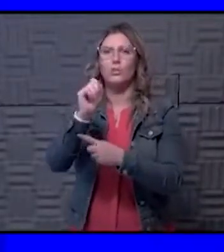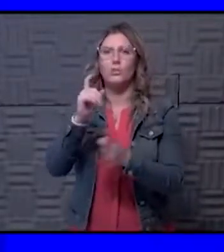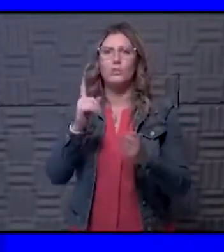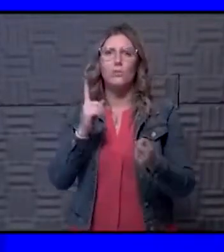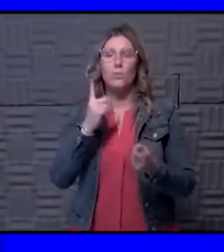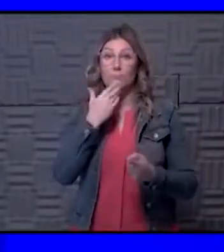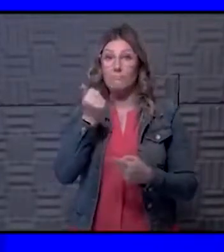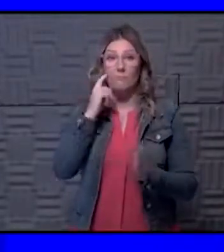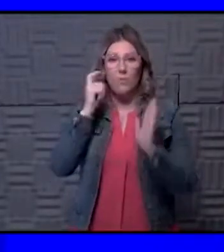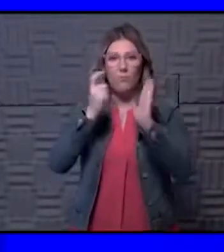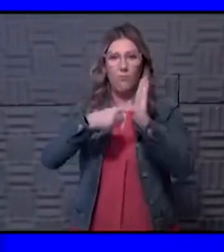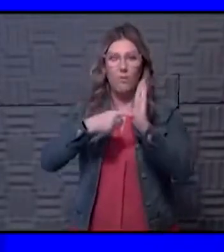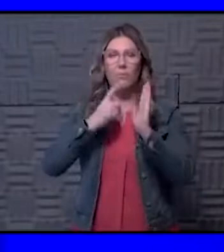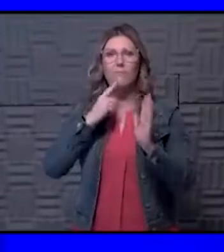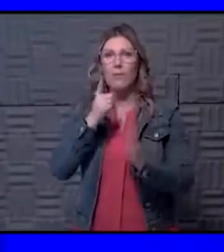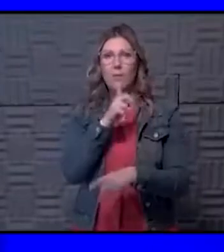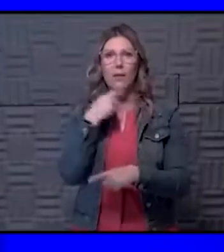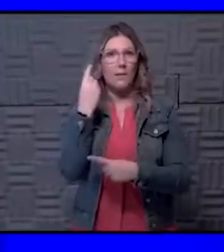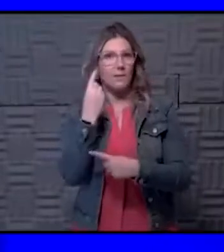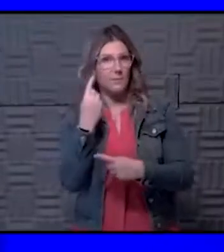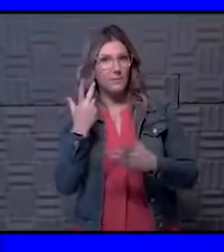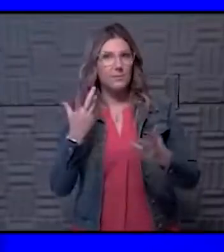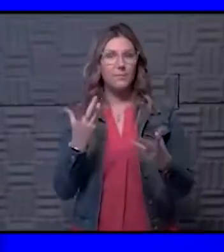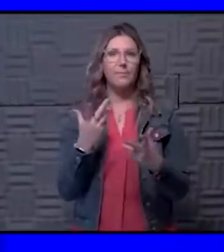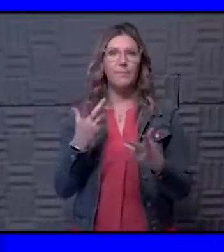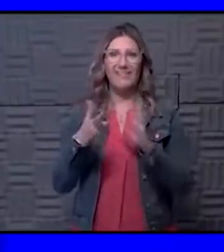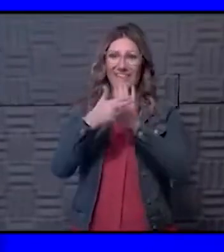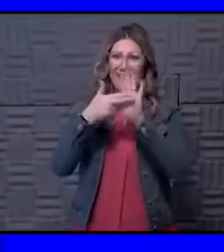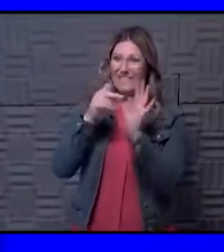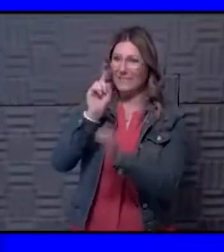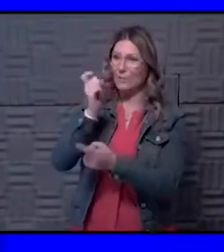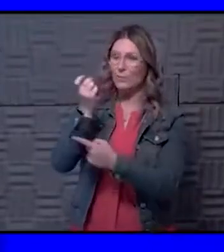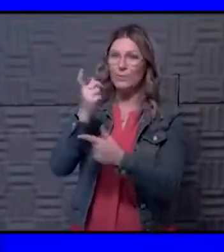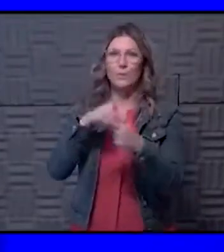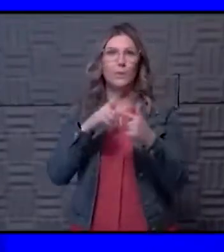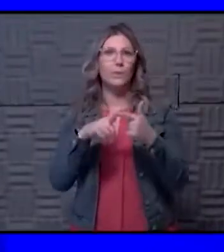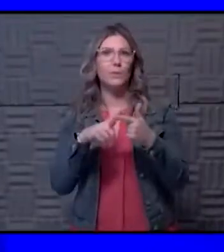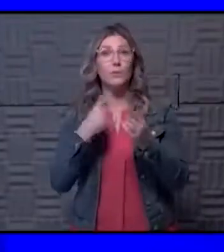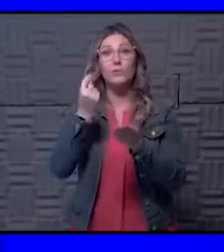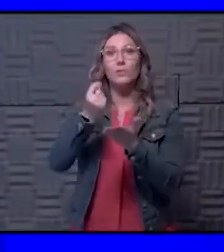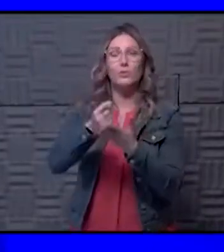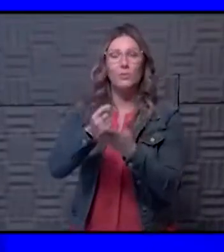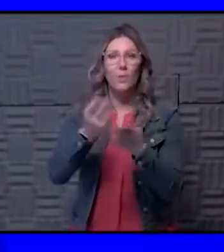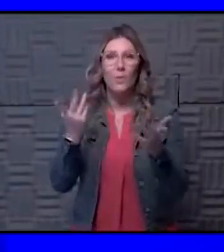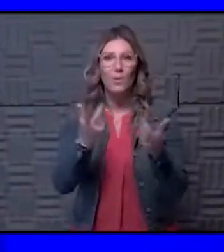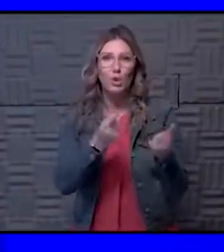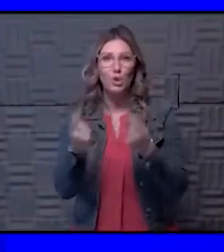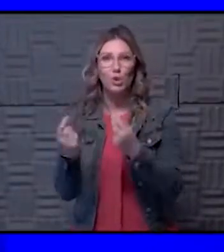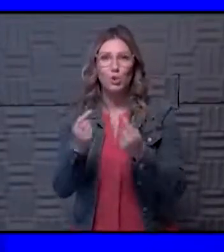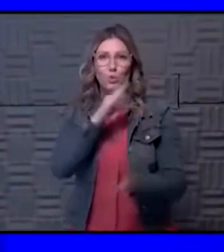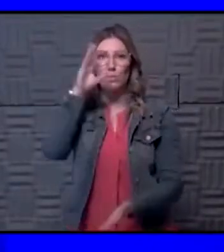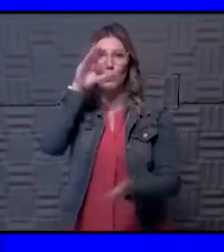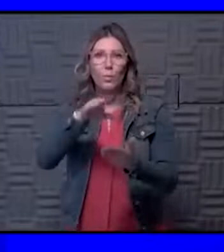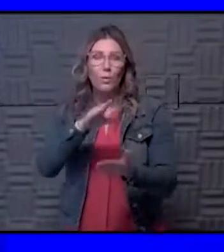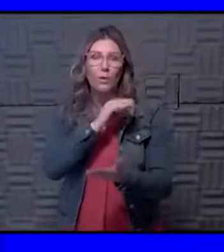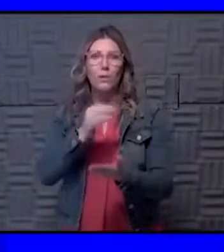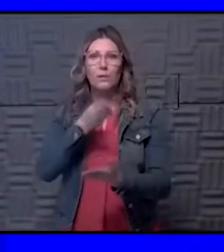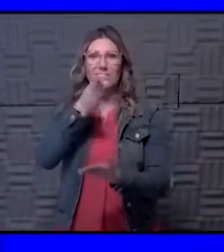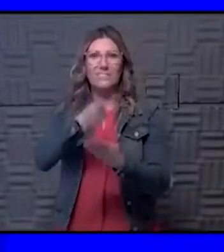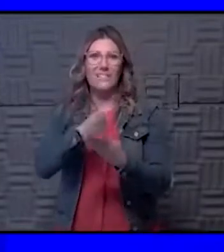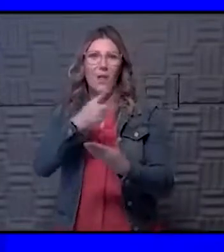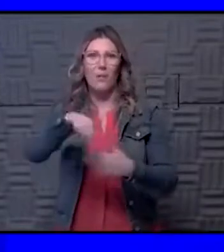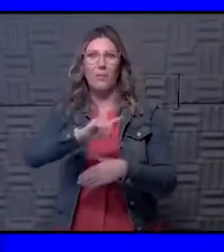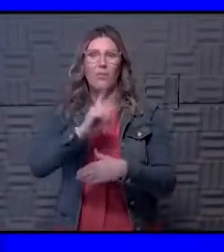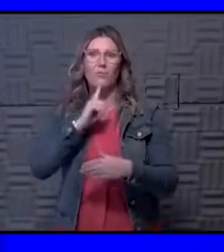identify the further risk factors, the diagnosis of it, and then, of course, the treatment to reduce and stop